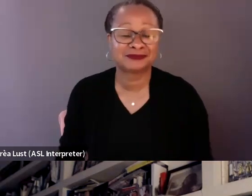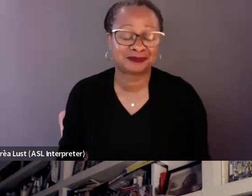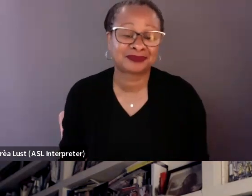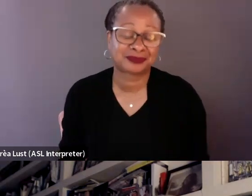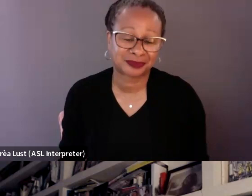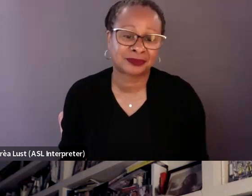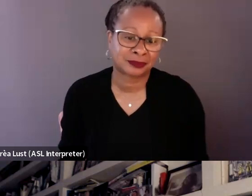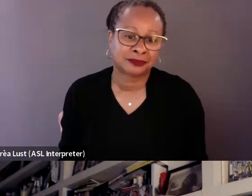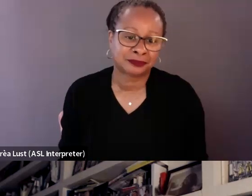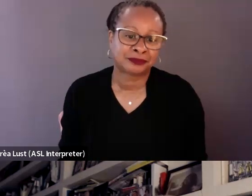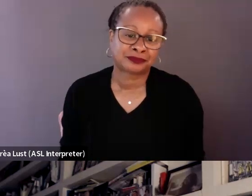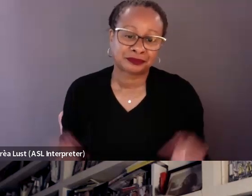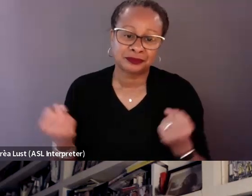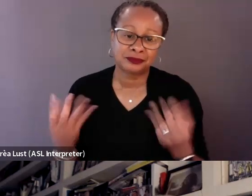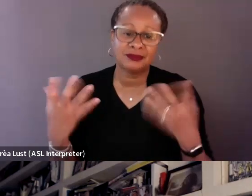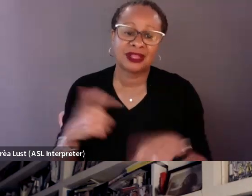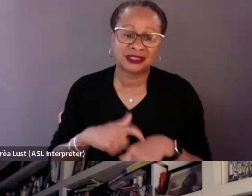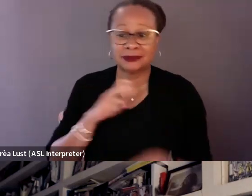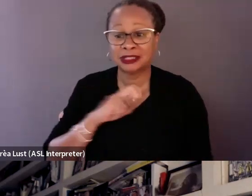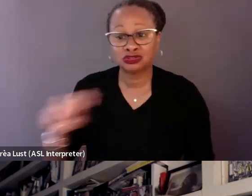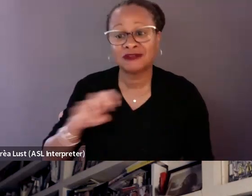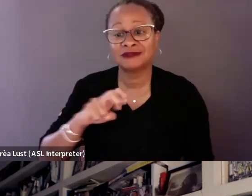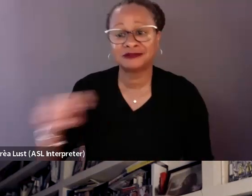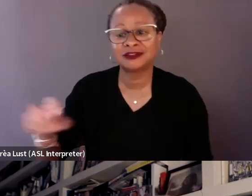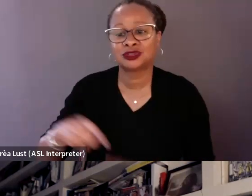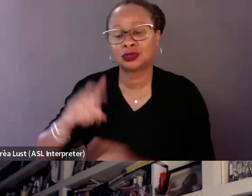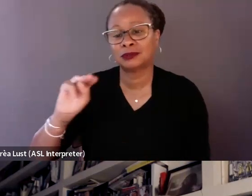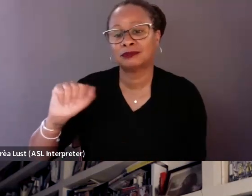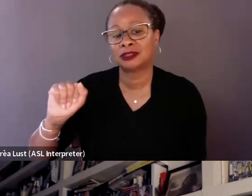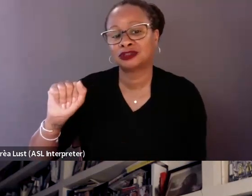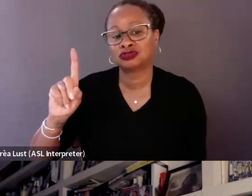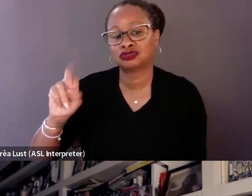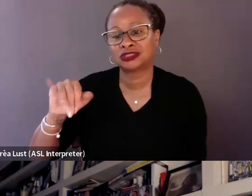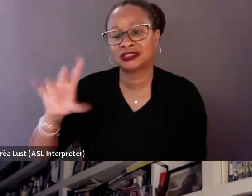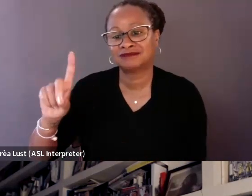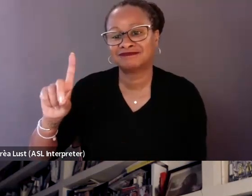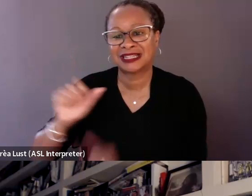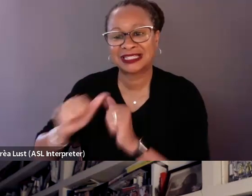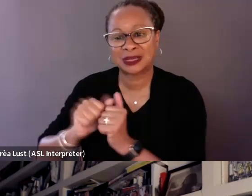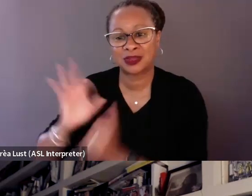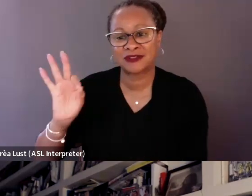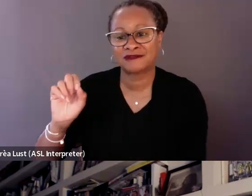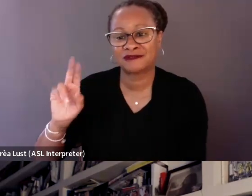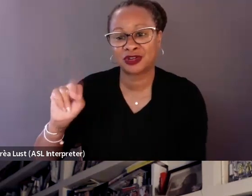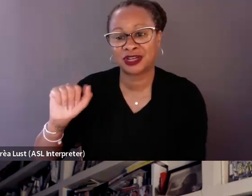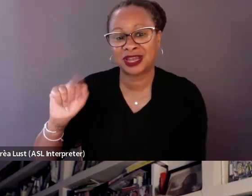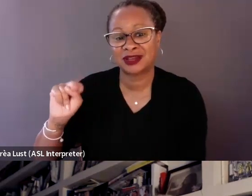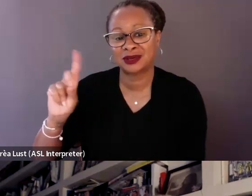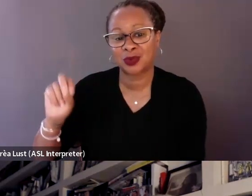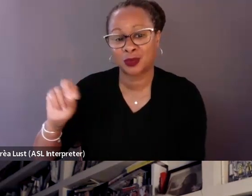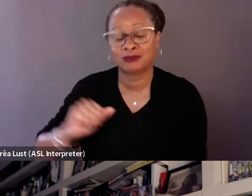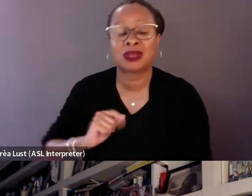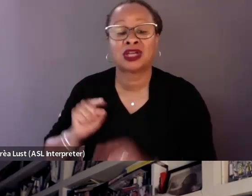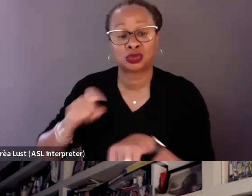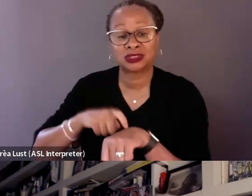in many, many times I traveled to Madrid and I stayed with Fernando. And in this time, he